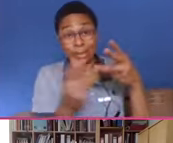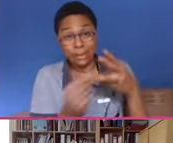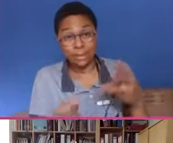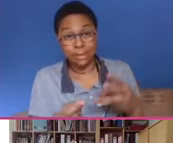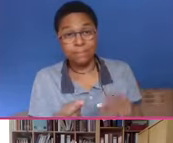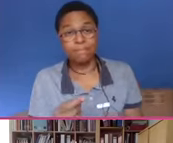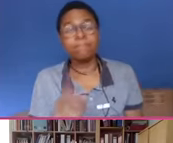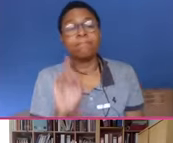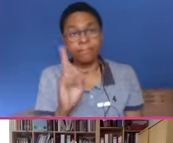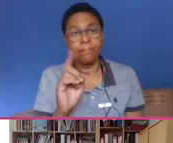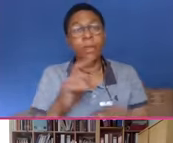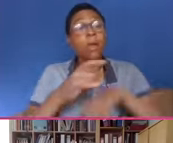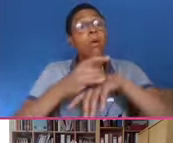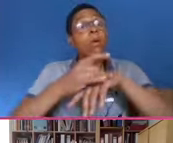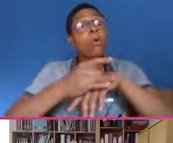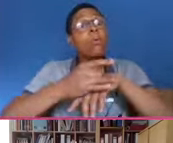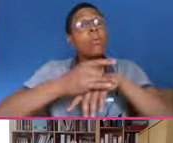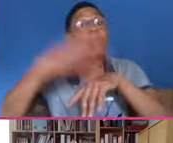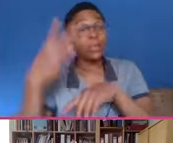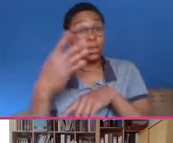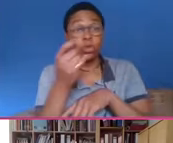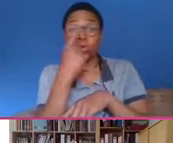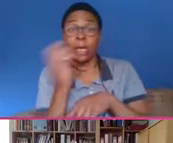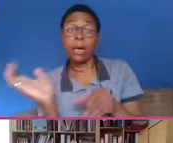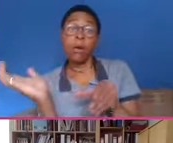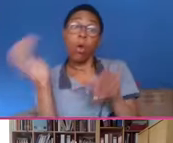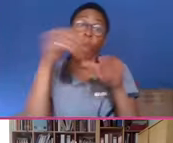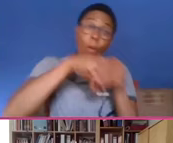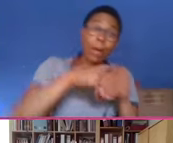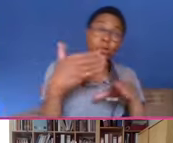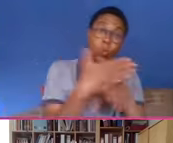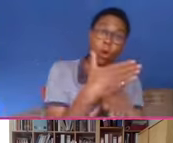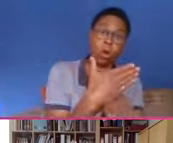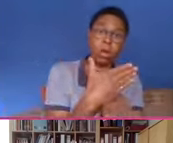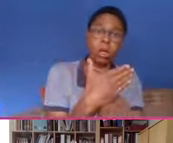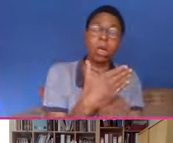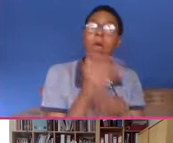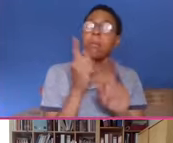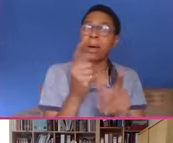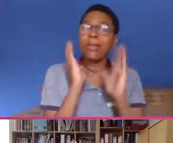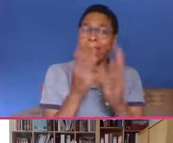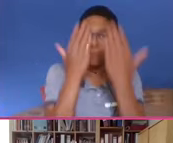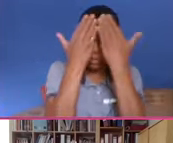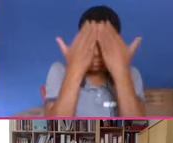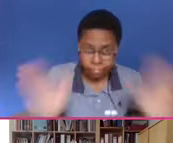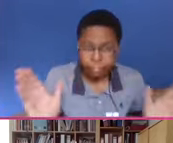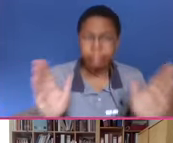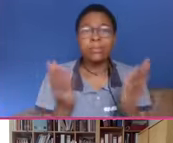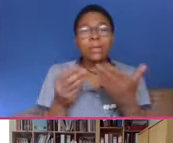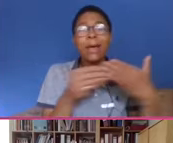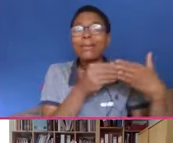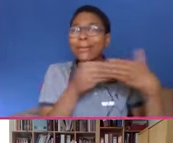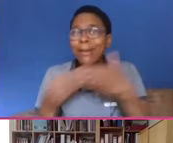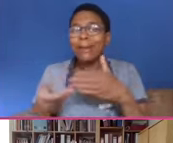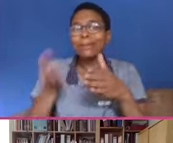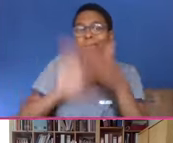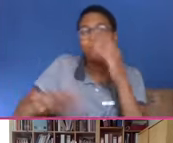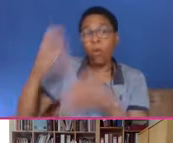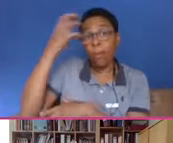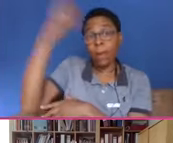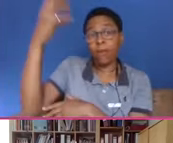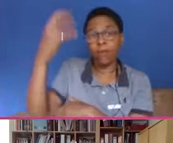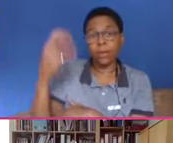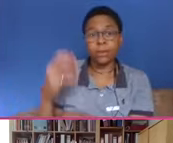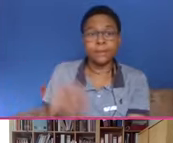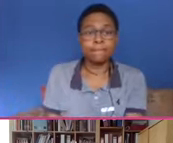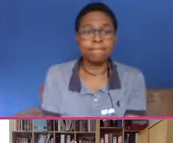arts are permitted to return to their activities in line with the performing arts guidance, as mentioned at the bottom of the